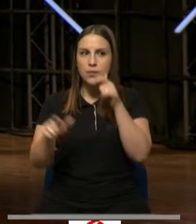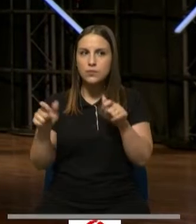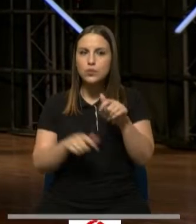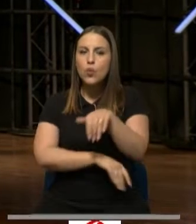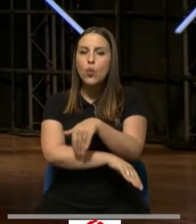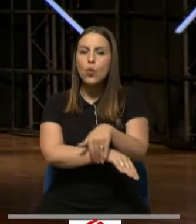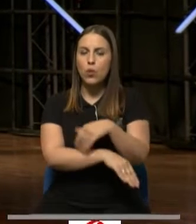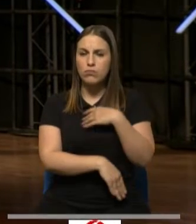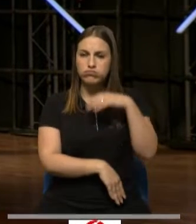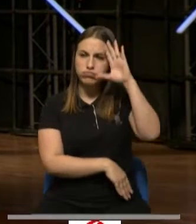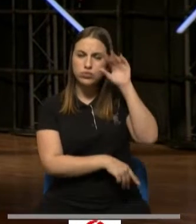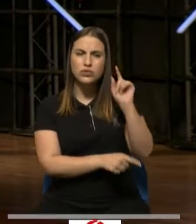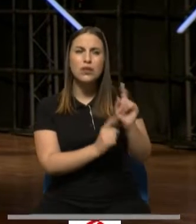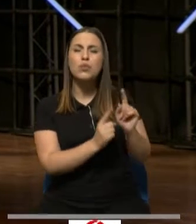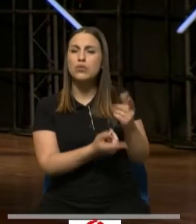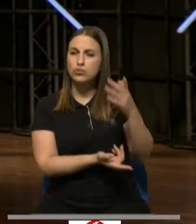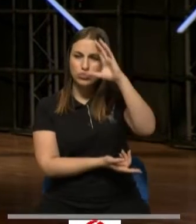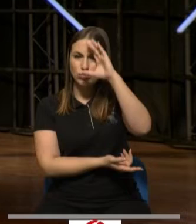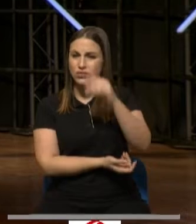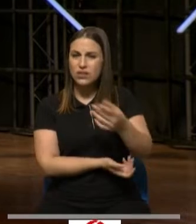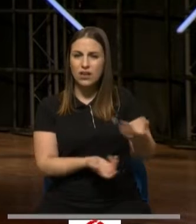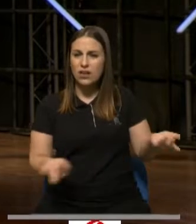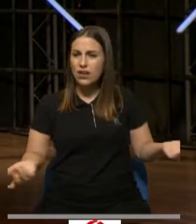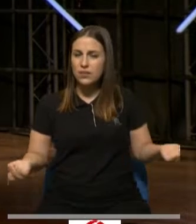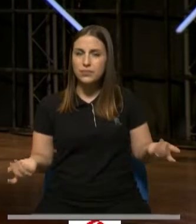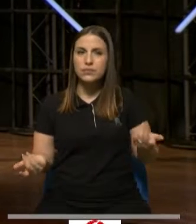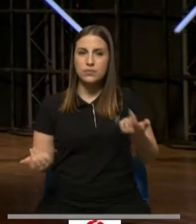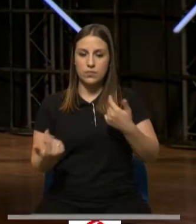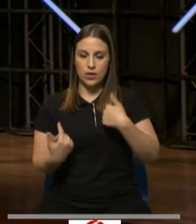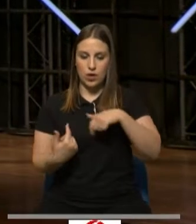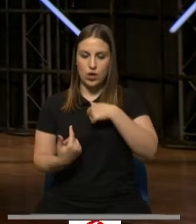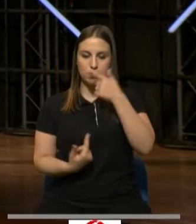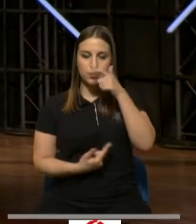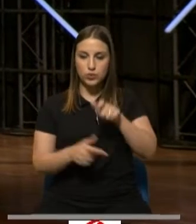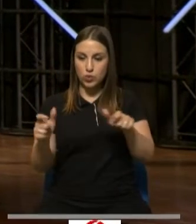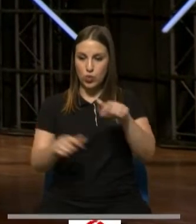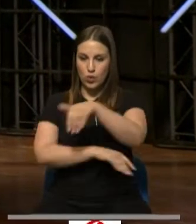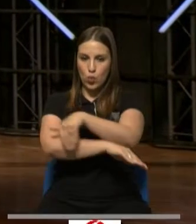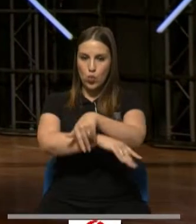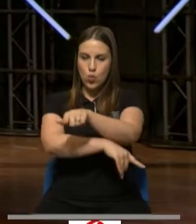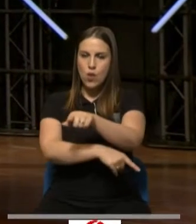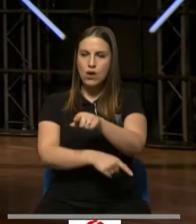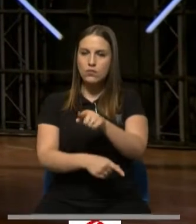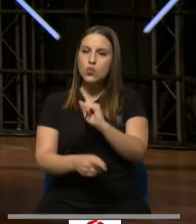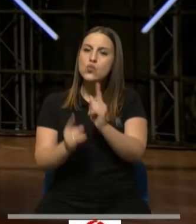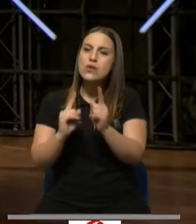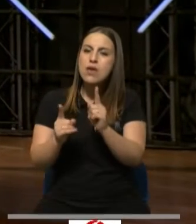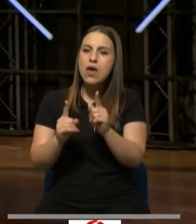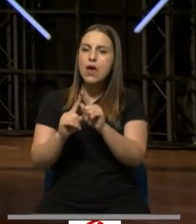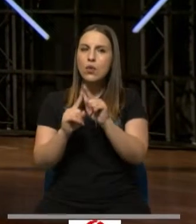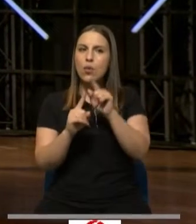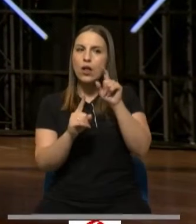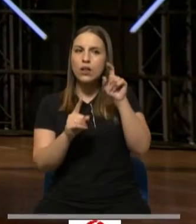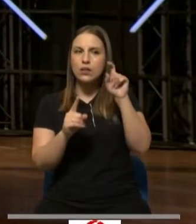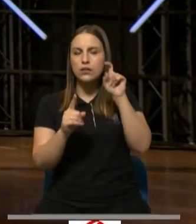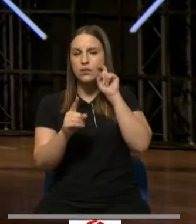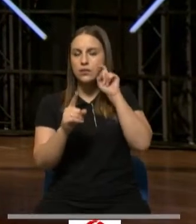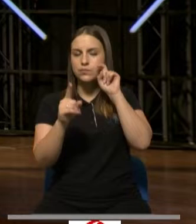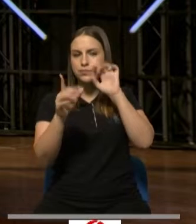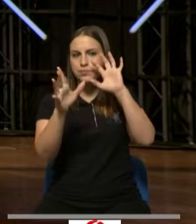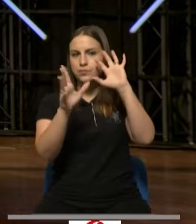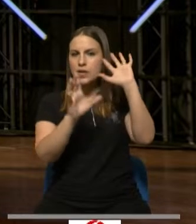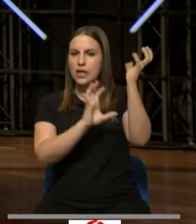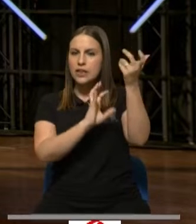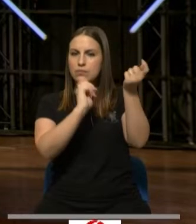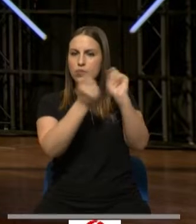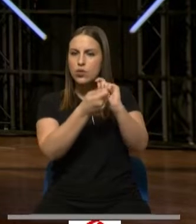on the street, the common day man doesn't know about this. So how are we going to explain to the common day man what